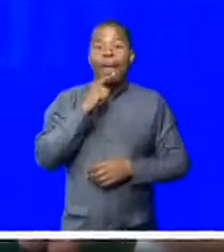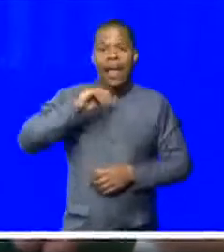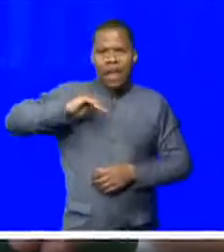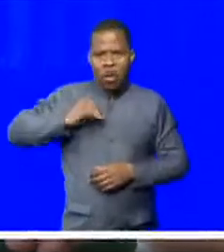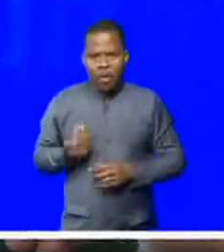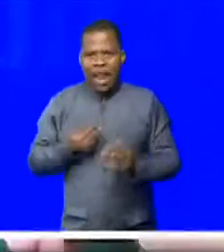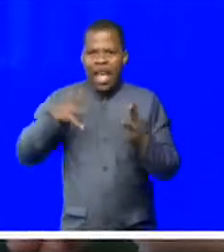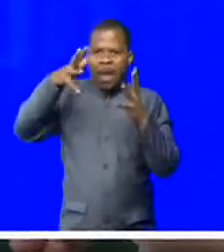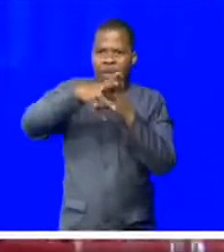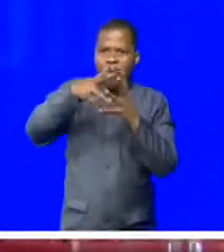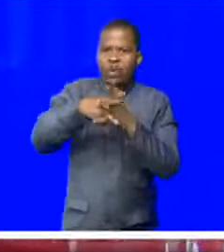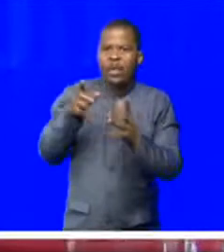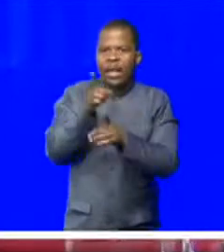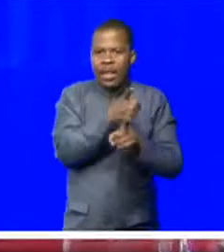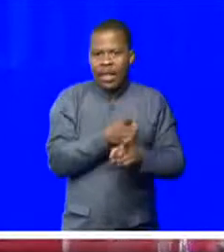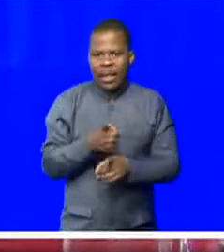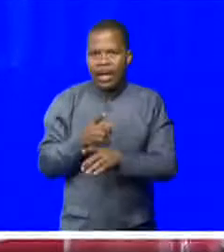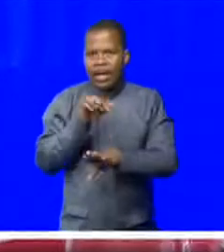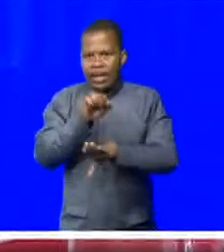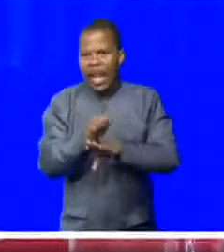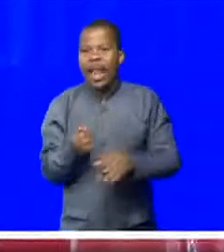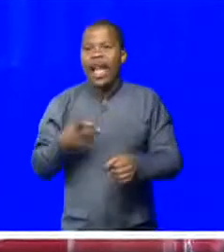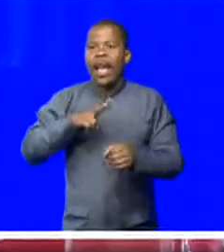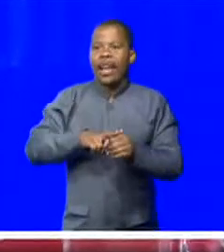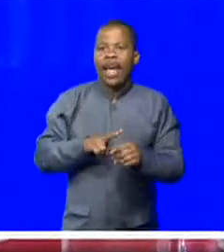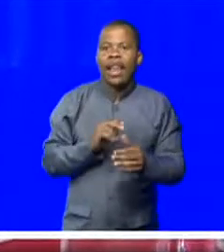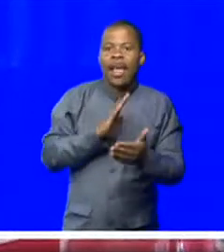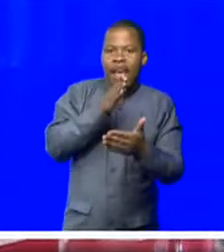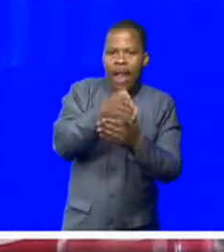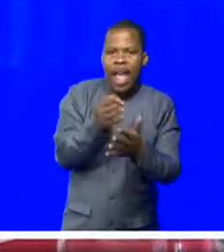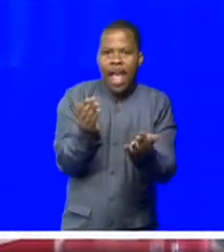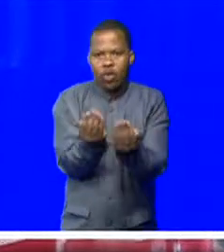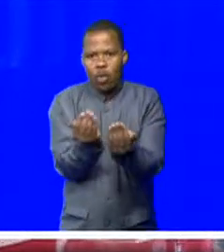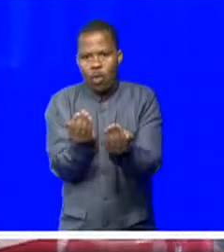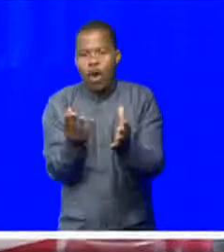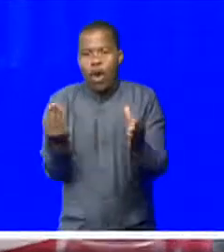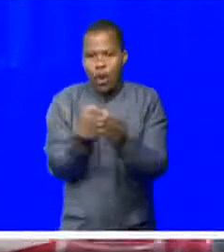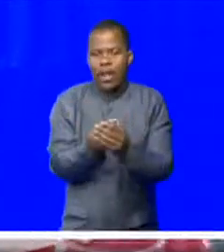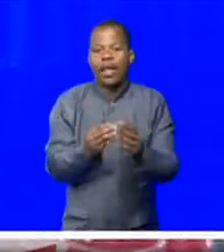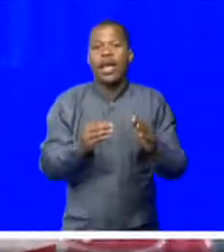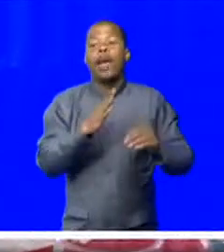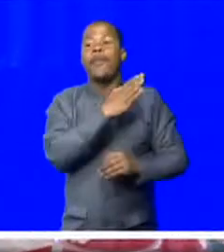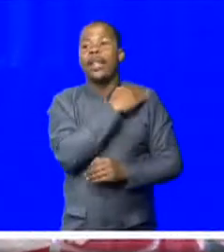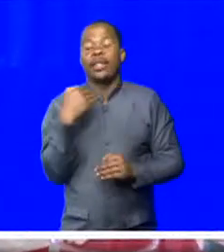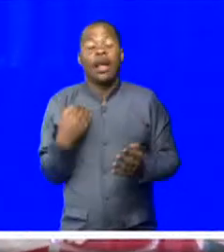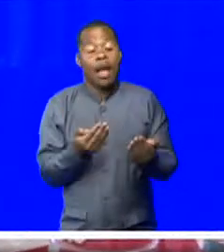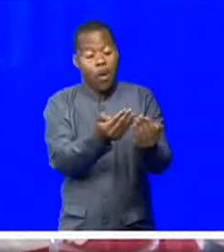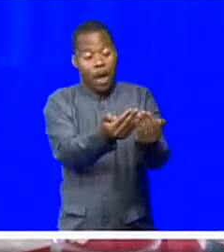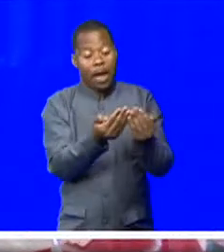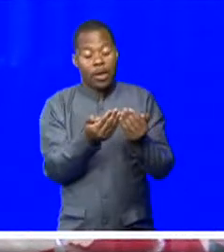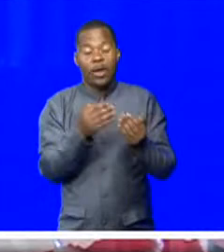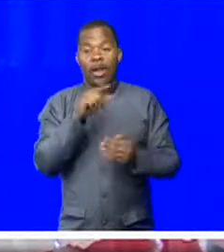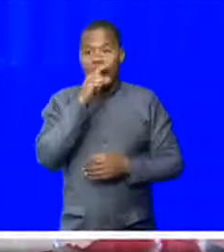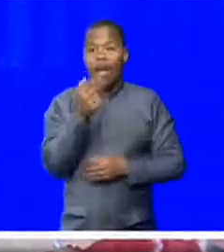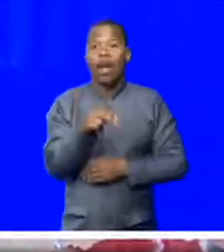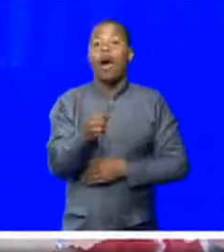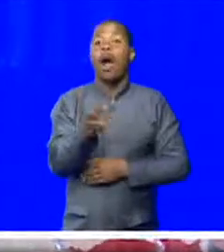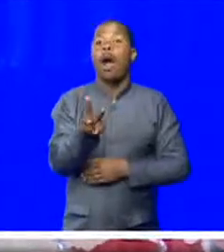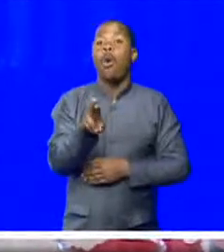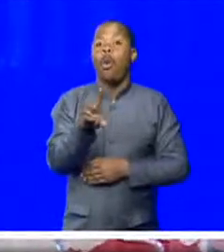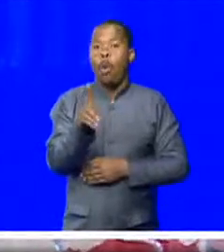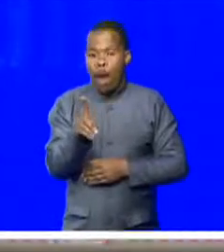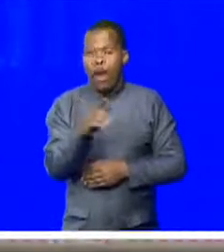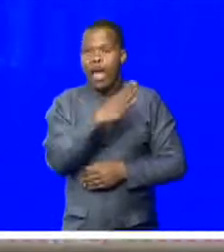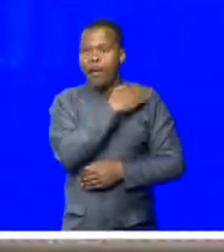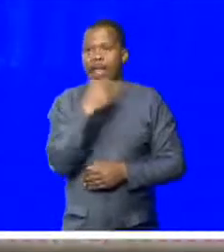Minister visited Vulamasango School in company of the Minister of Education, Lady Howard, the Minister of Constitutional Affairs,